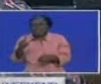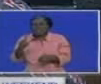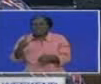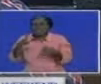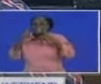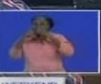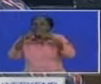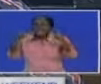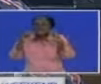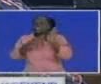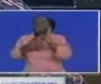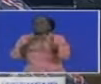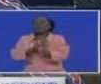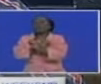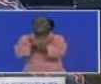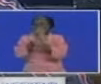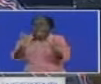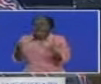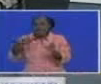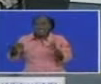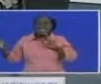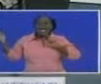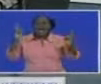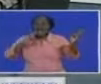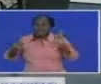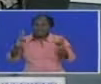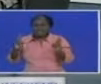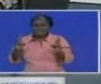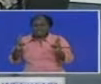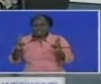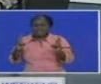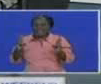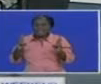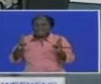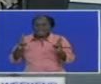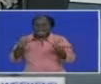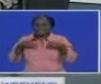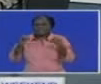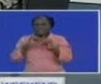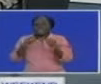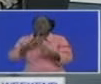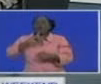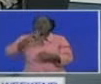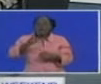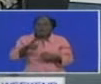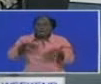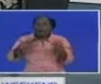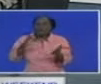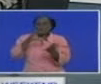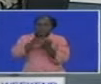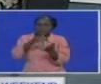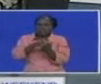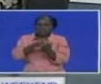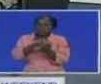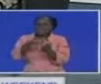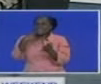statement on foreign policy that we are facing, defy every order, every scheme, every position that was taken